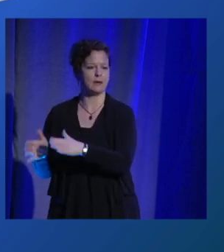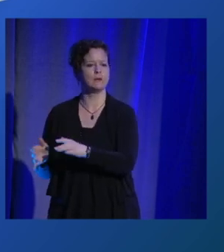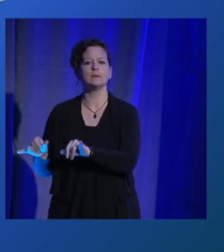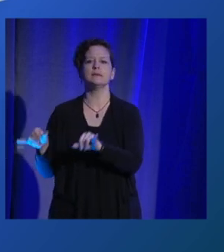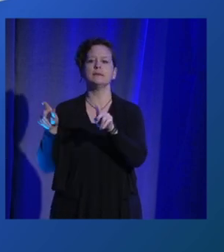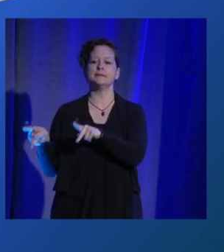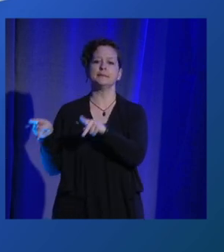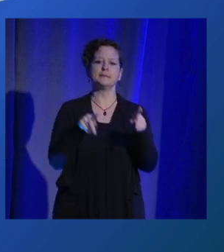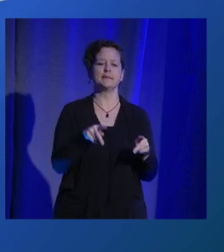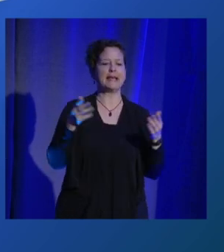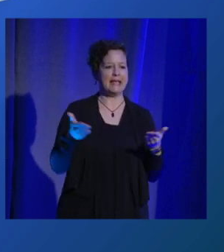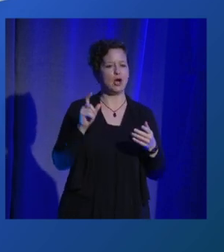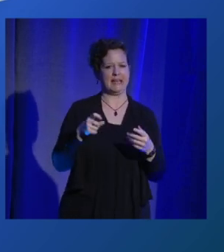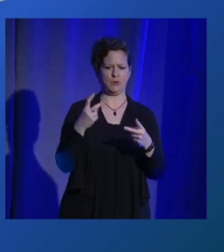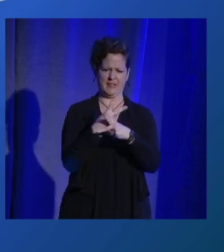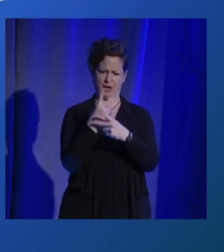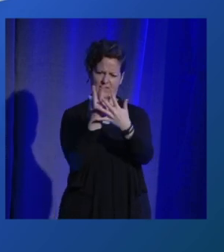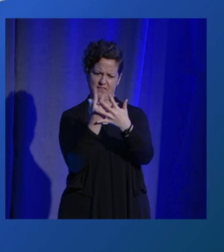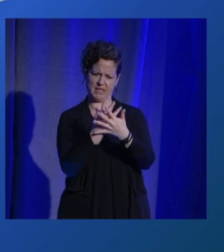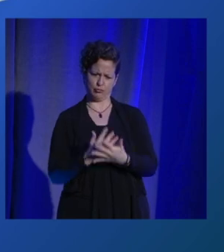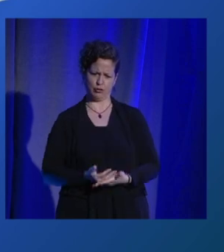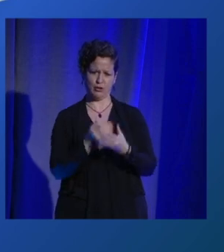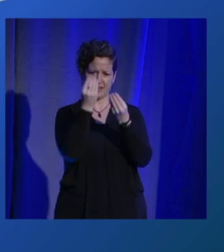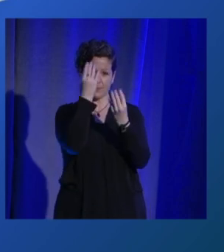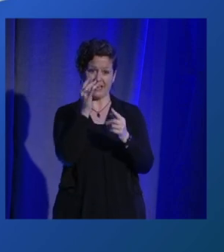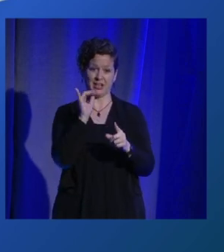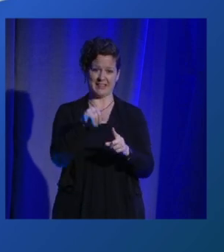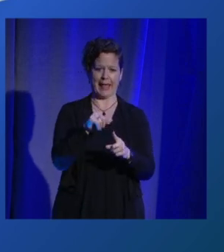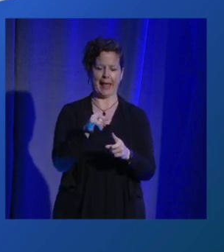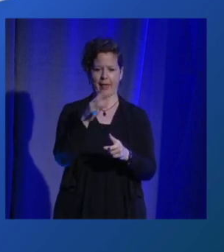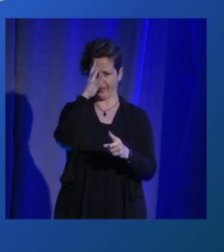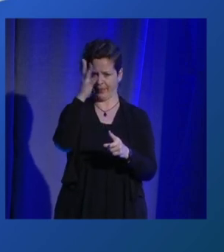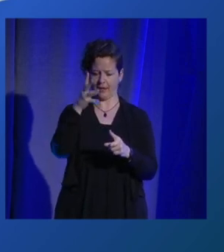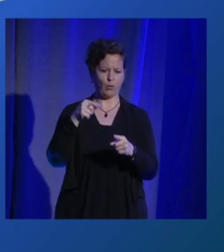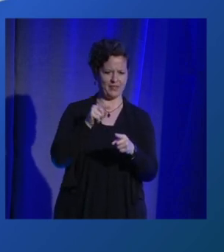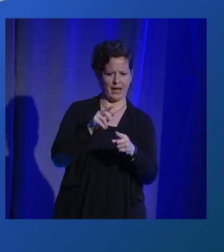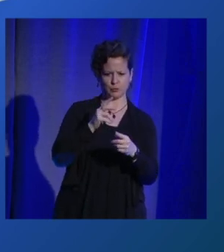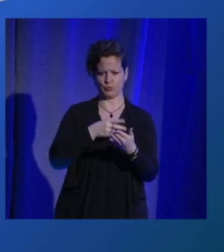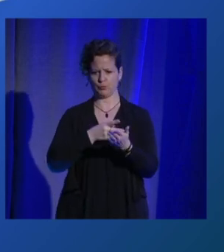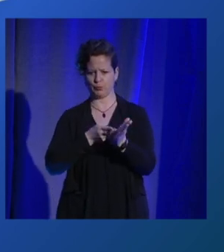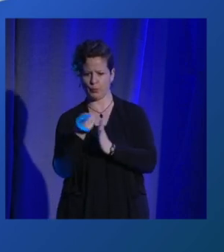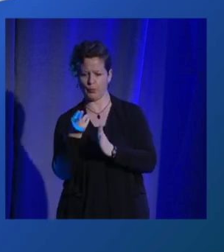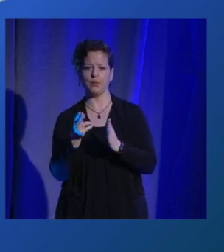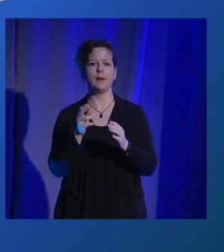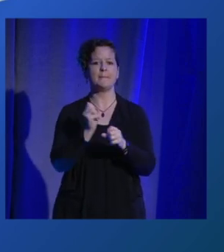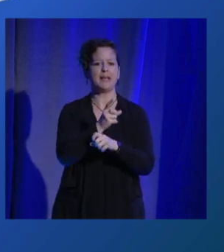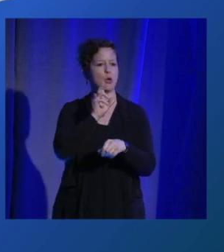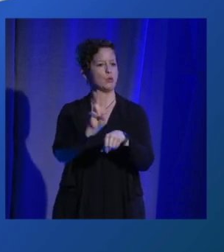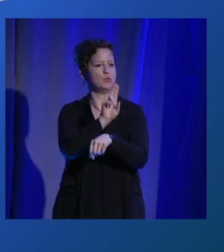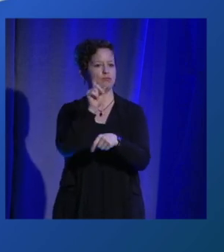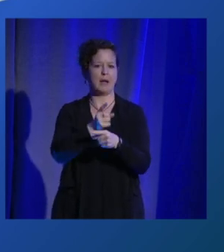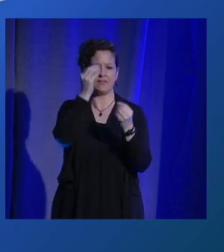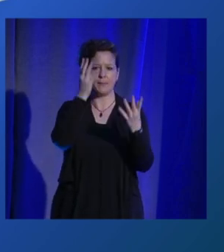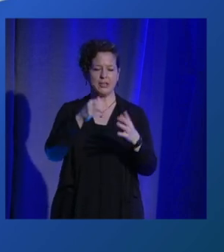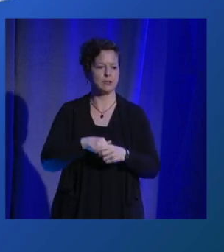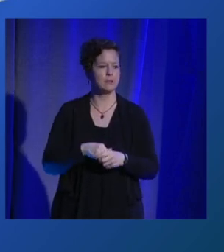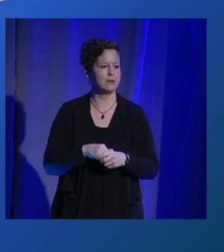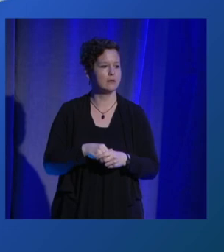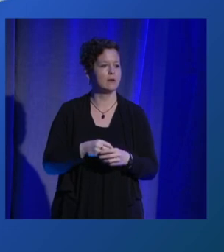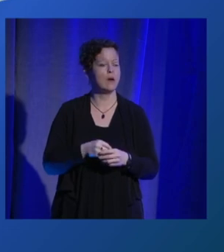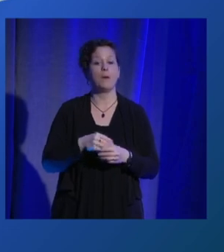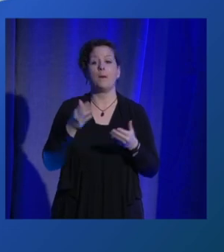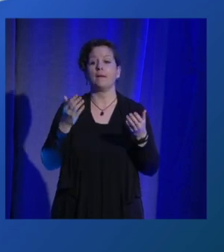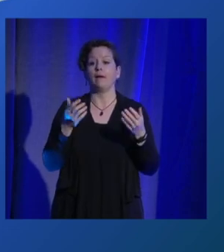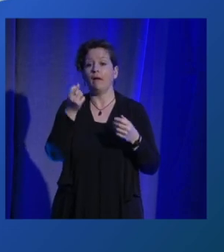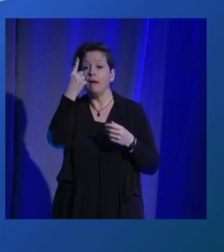hallucinating this is truth here's the truth fact pattern behind it even though the algorithm didn't use that pattern